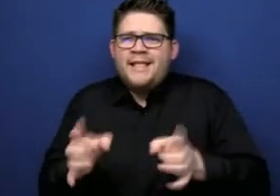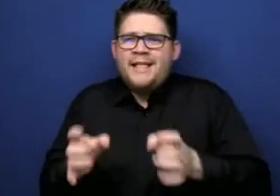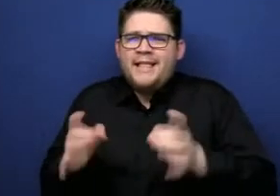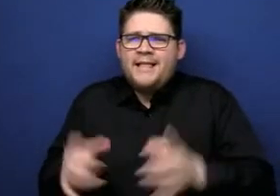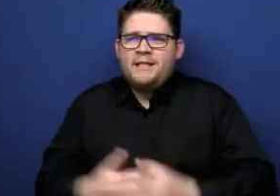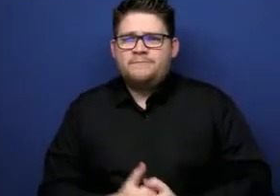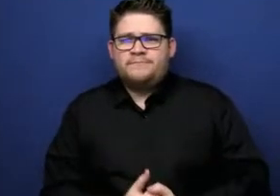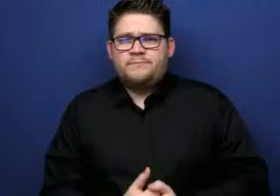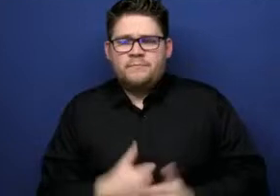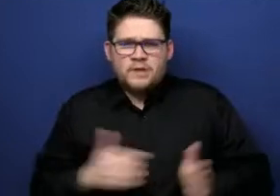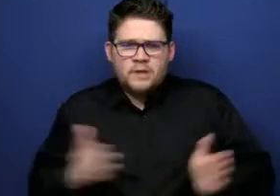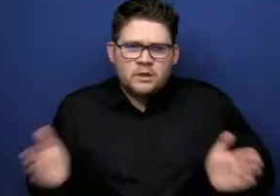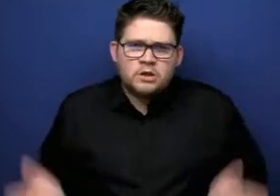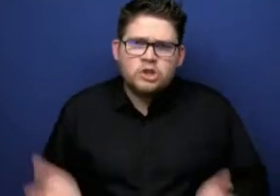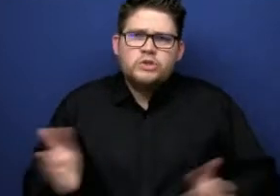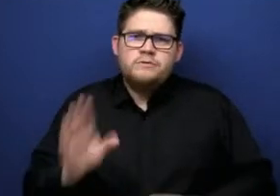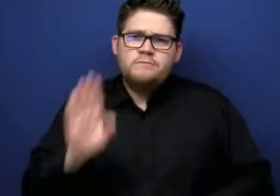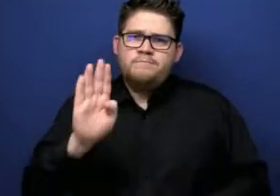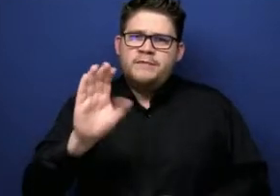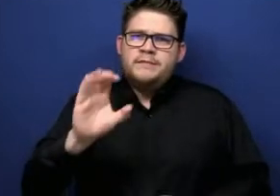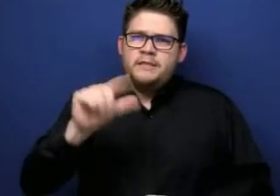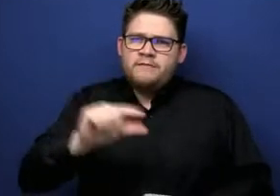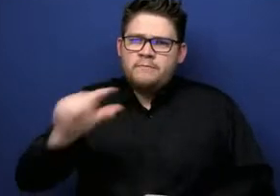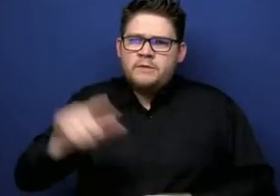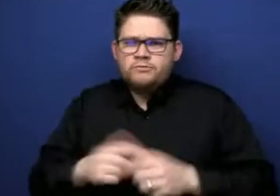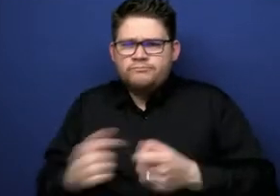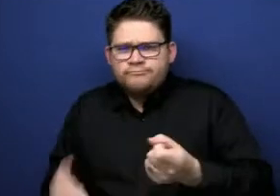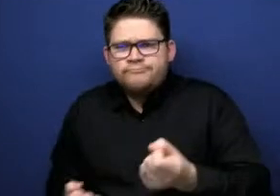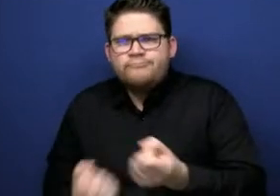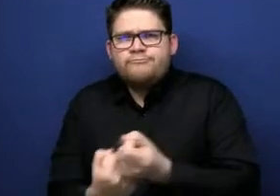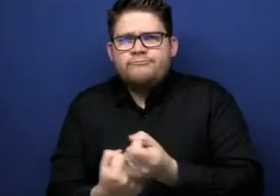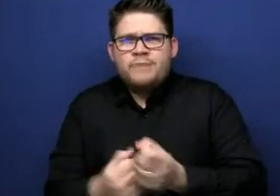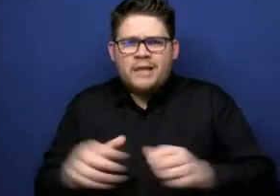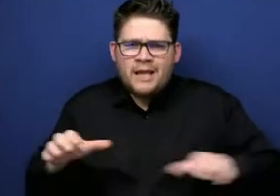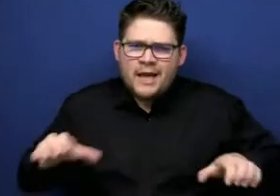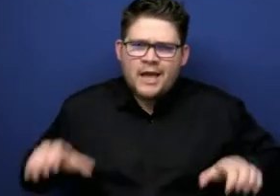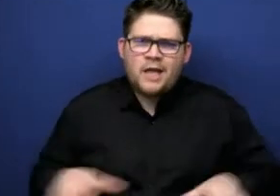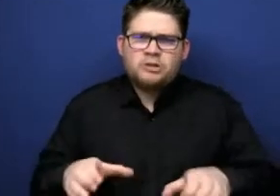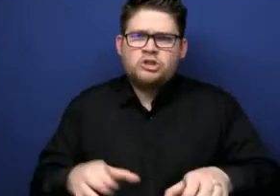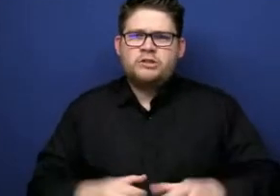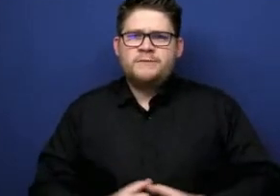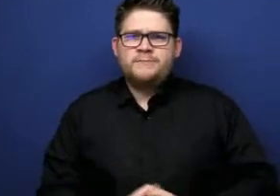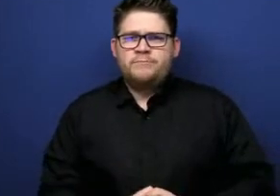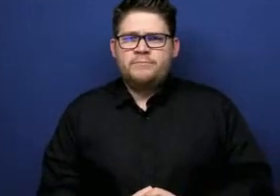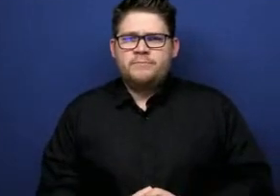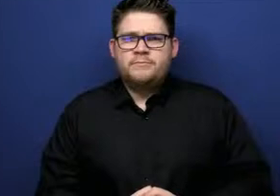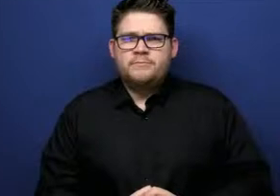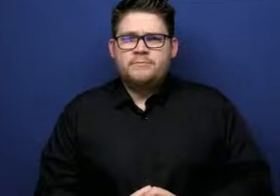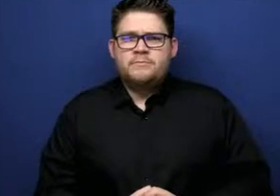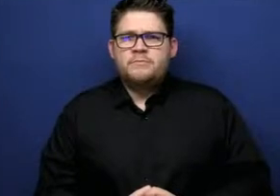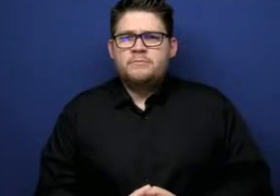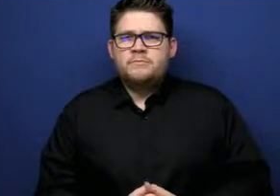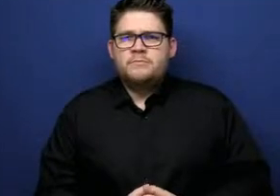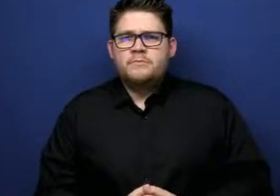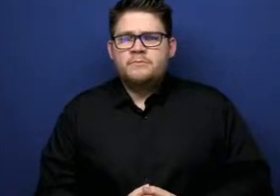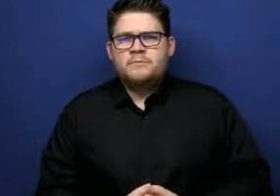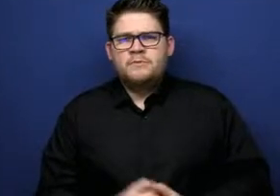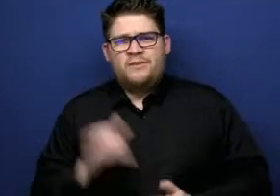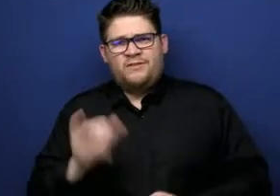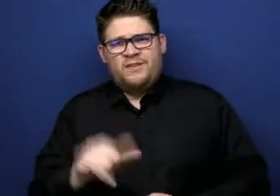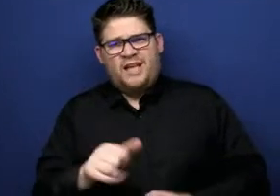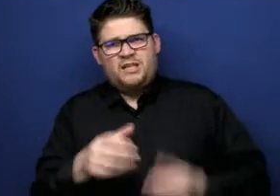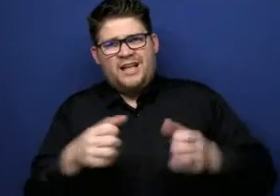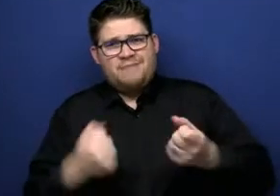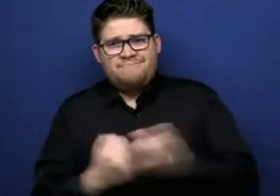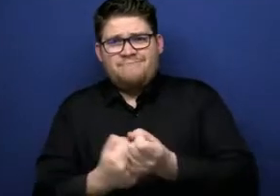that is required to combat both historical and contemporary hatred of the Jewish people. In just a moment, and